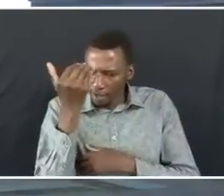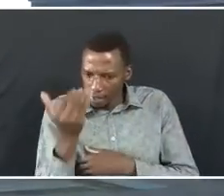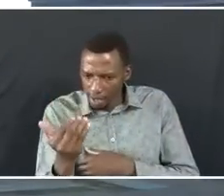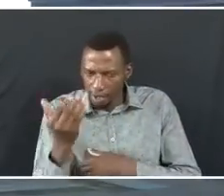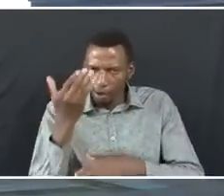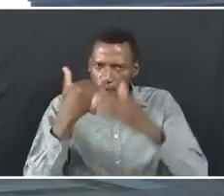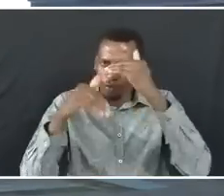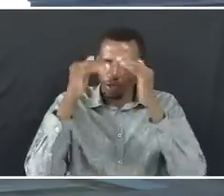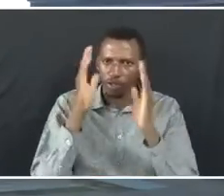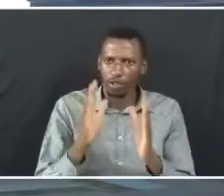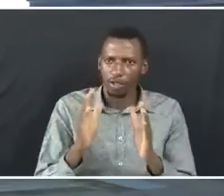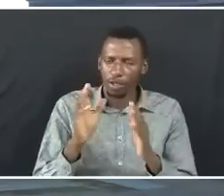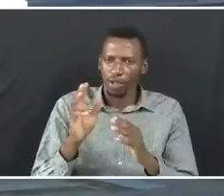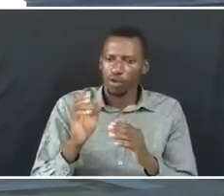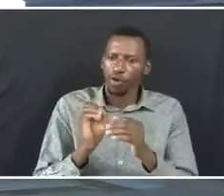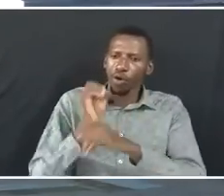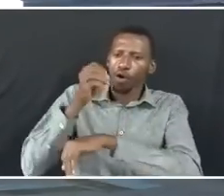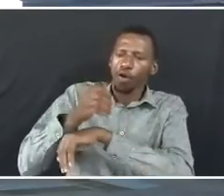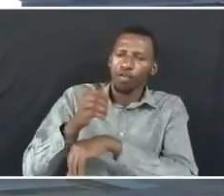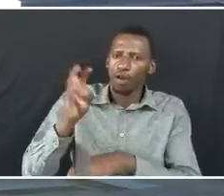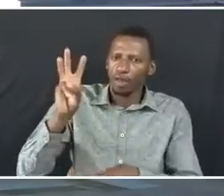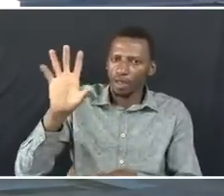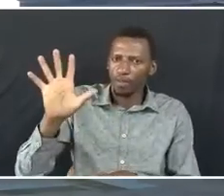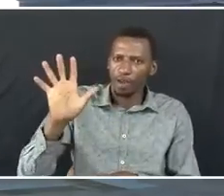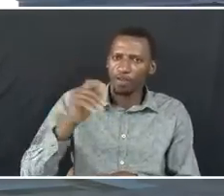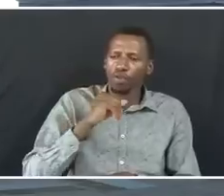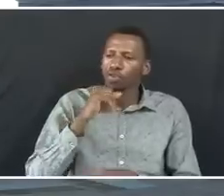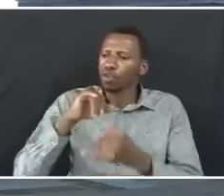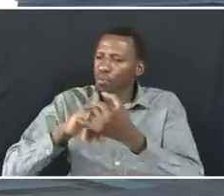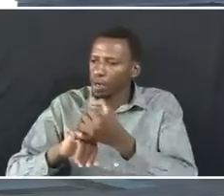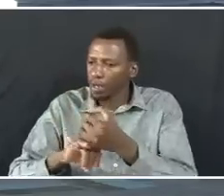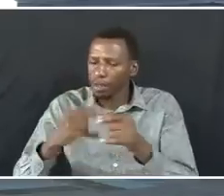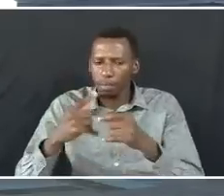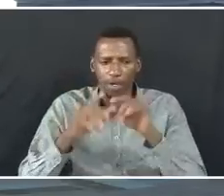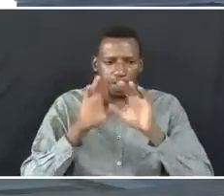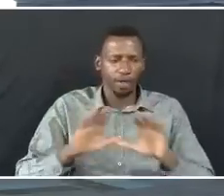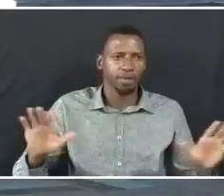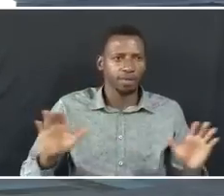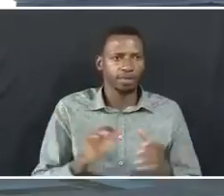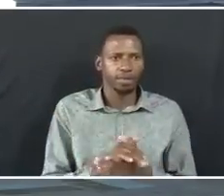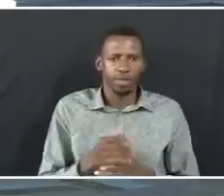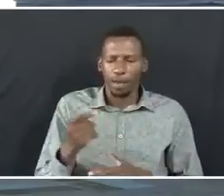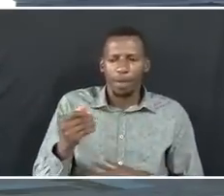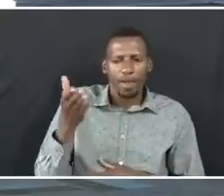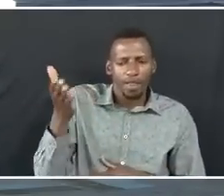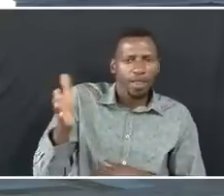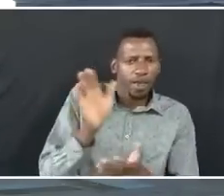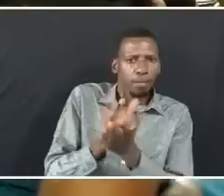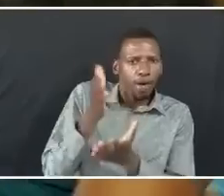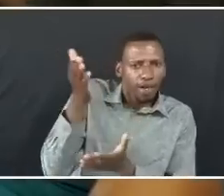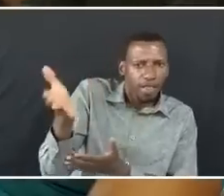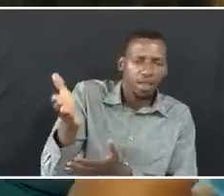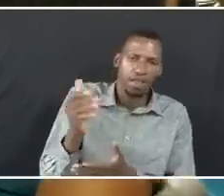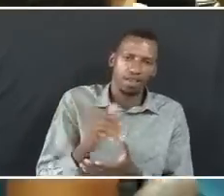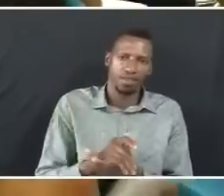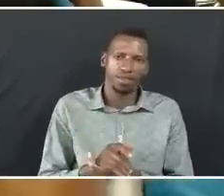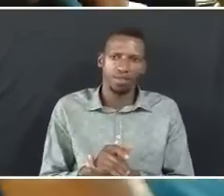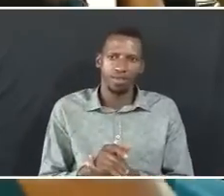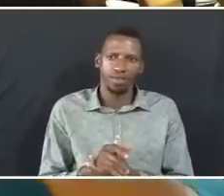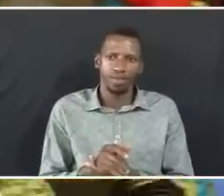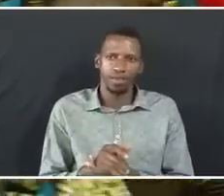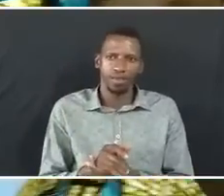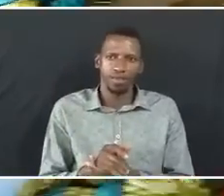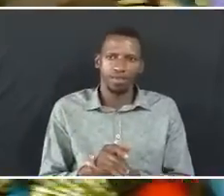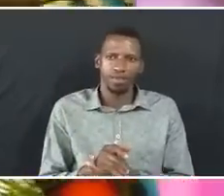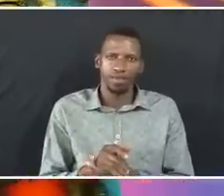plus, not married, established. Hey, iko kitu kwa account. When they come, they